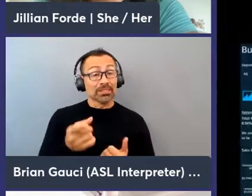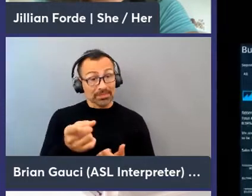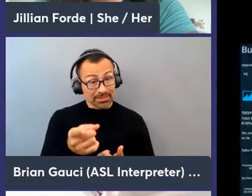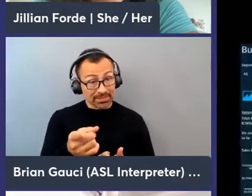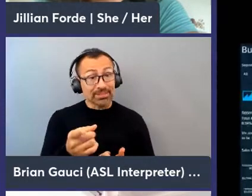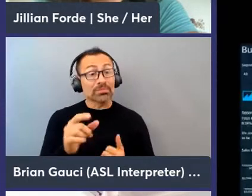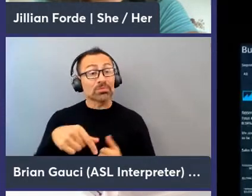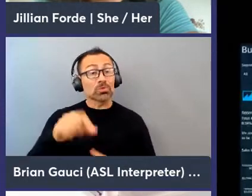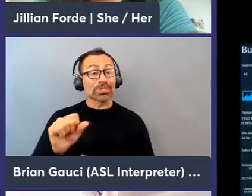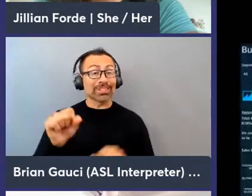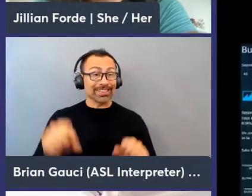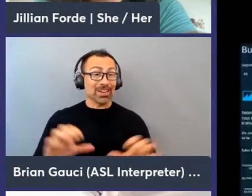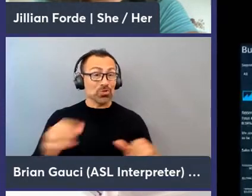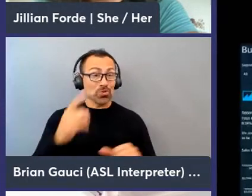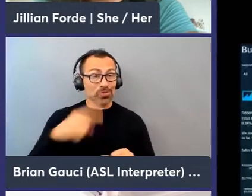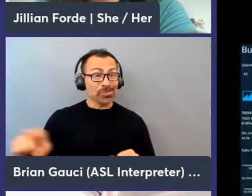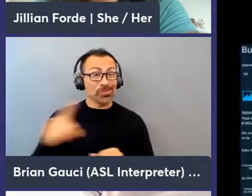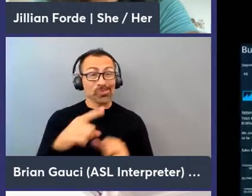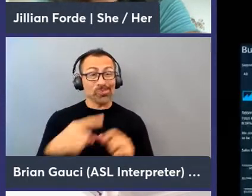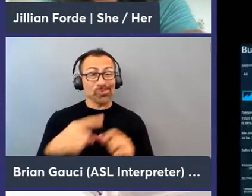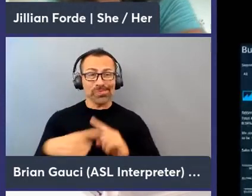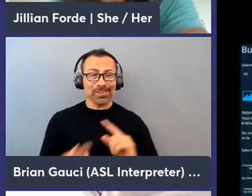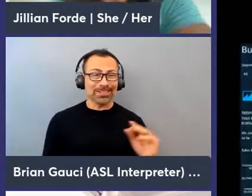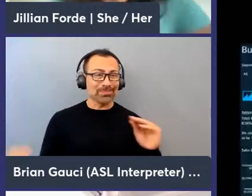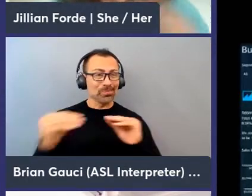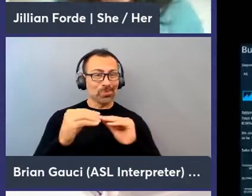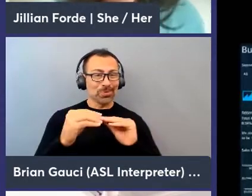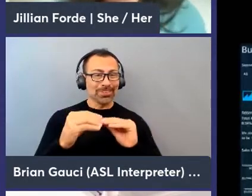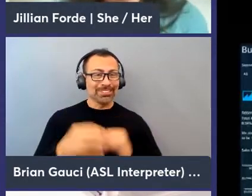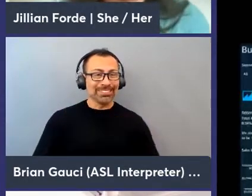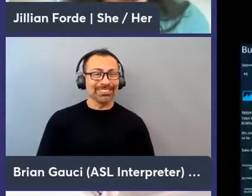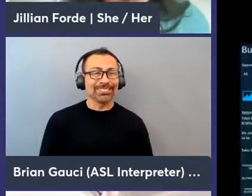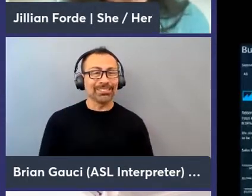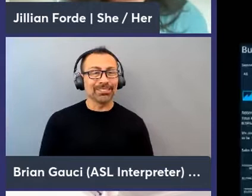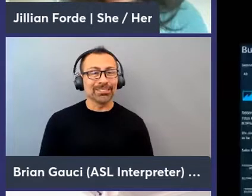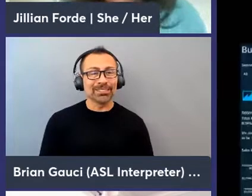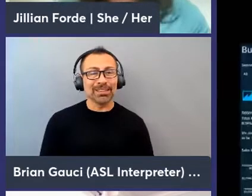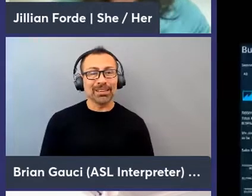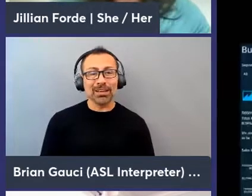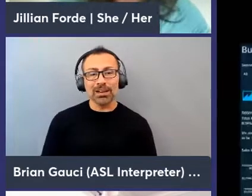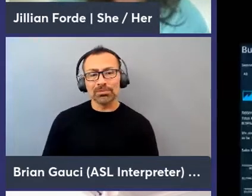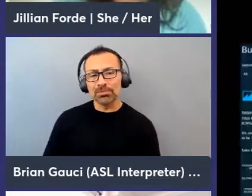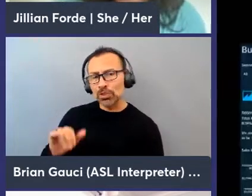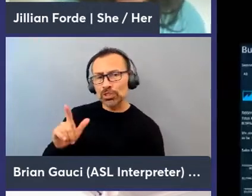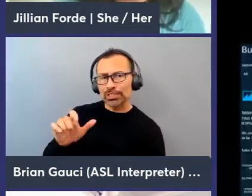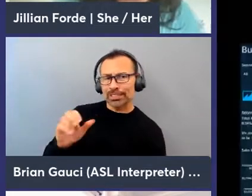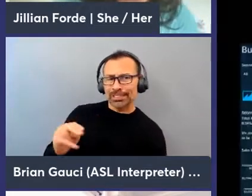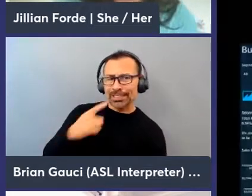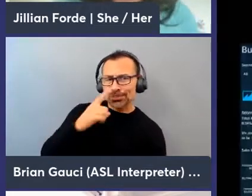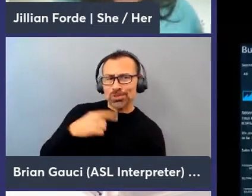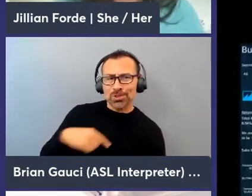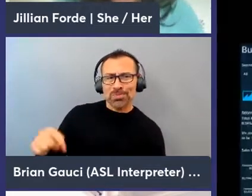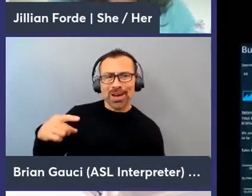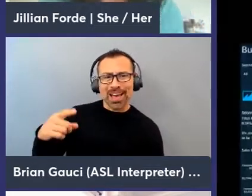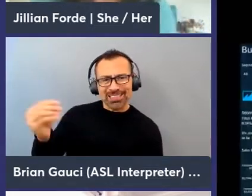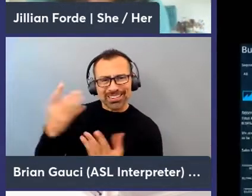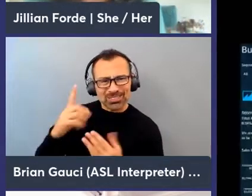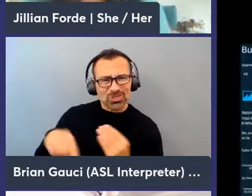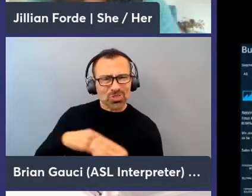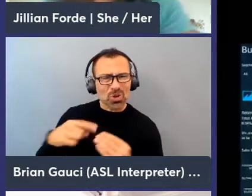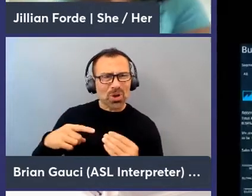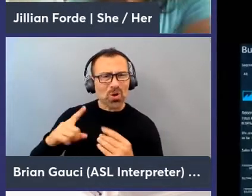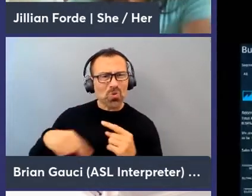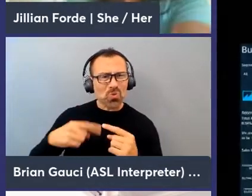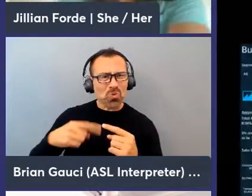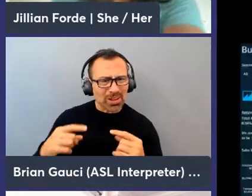it's like much more than that. Yeah, if you can tell us more about the actual feature launch, and maybe we can see some